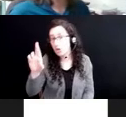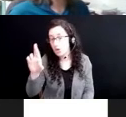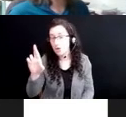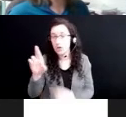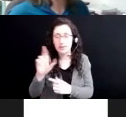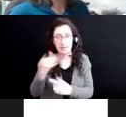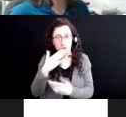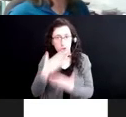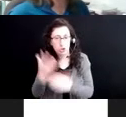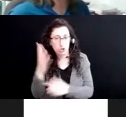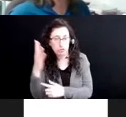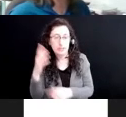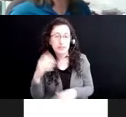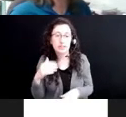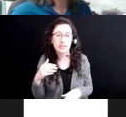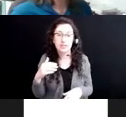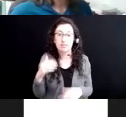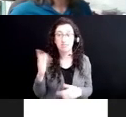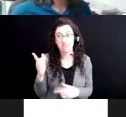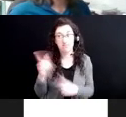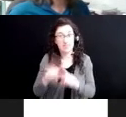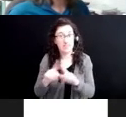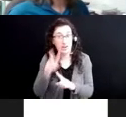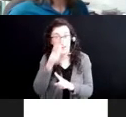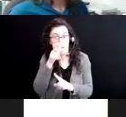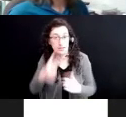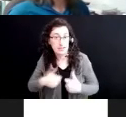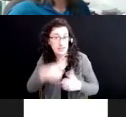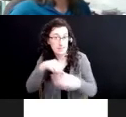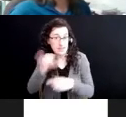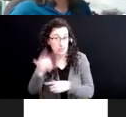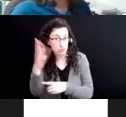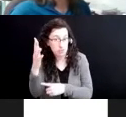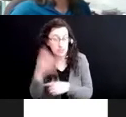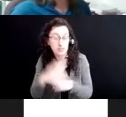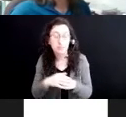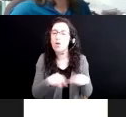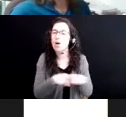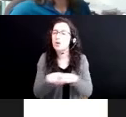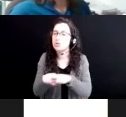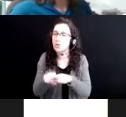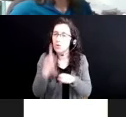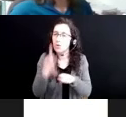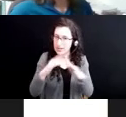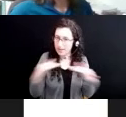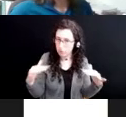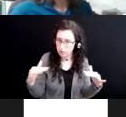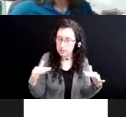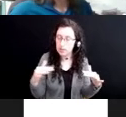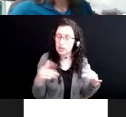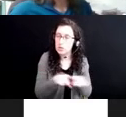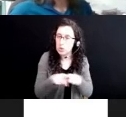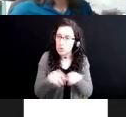and host different insects. And then another key component of diversity